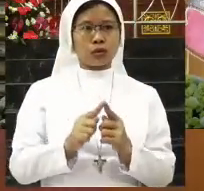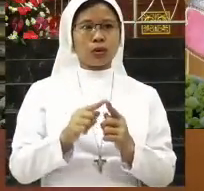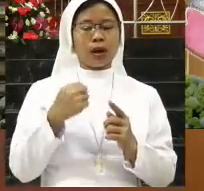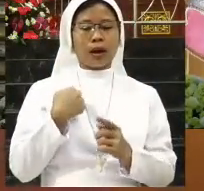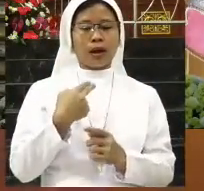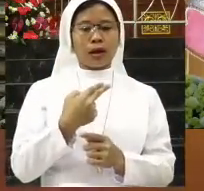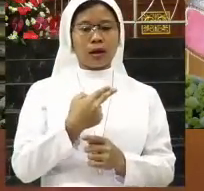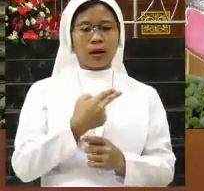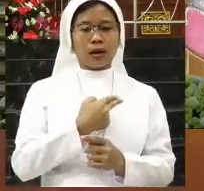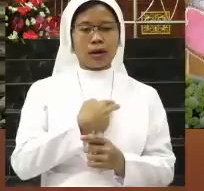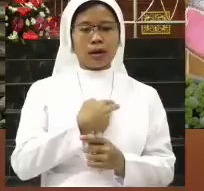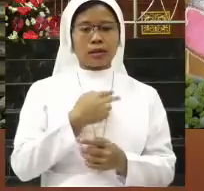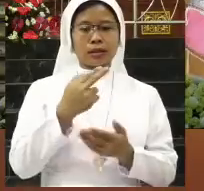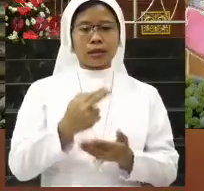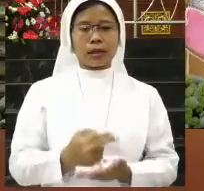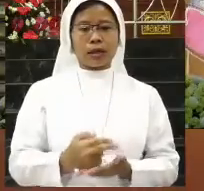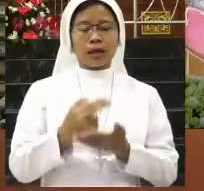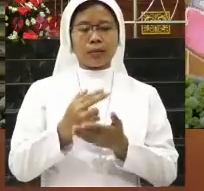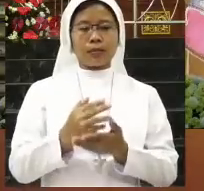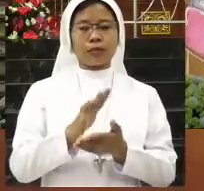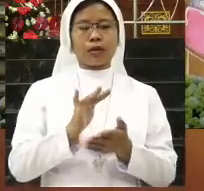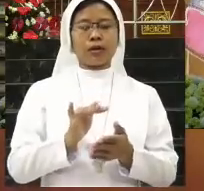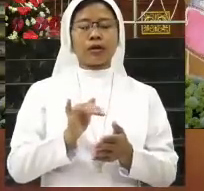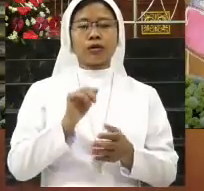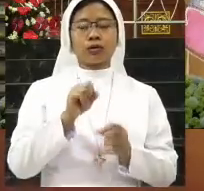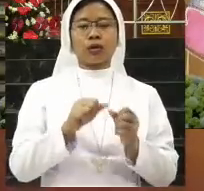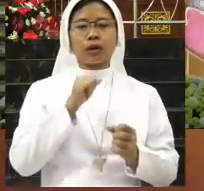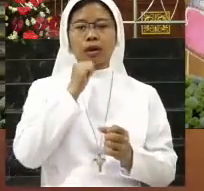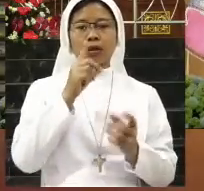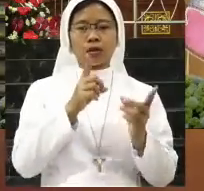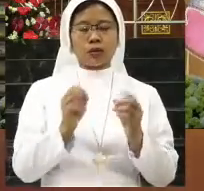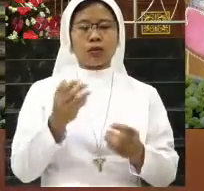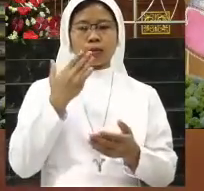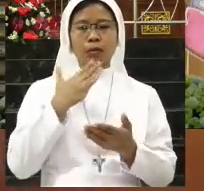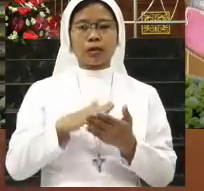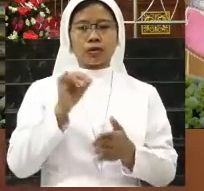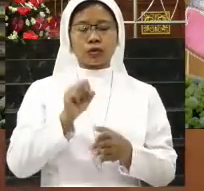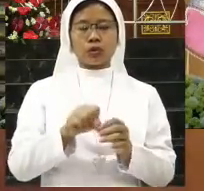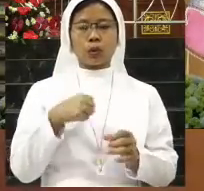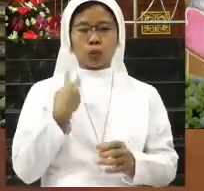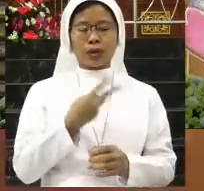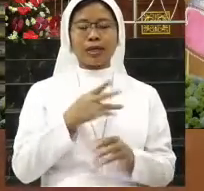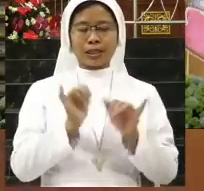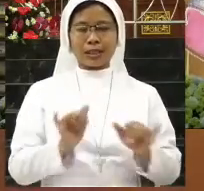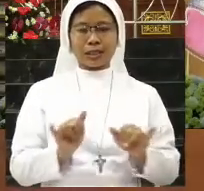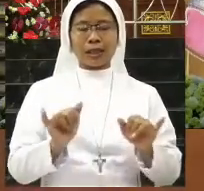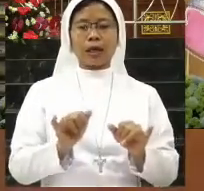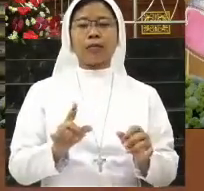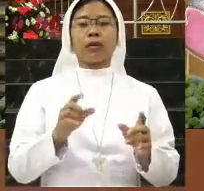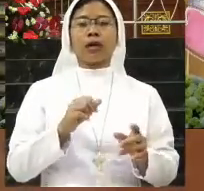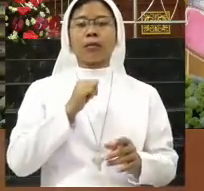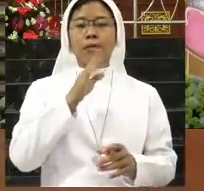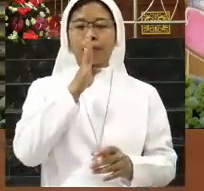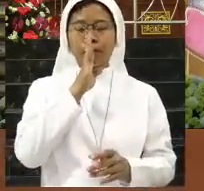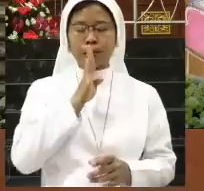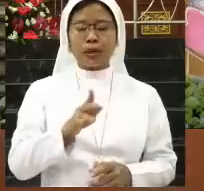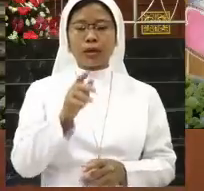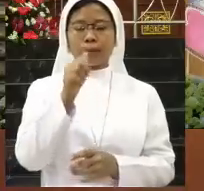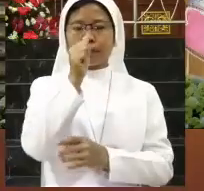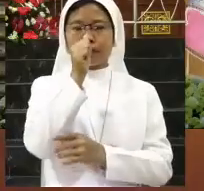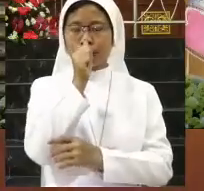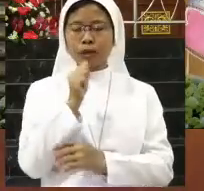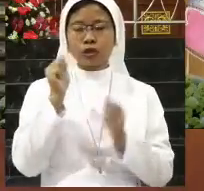good even to those who do him evil, that we may likewise tolerate the wrongs of our fellow